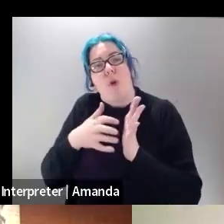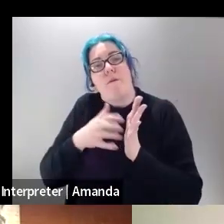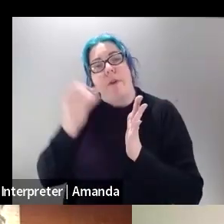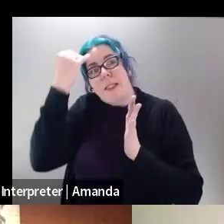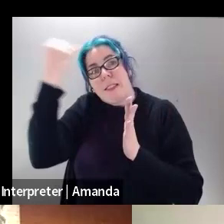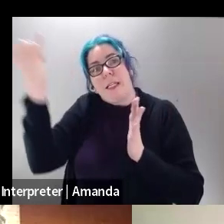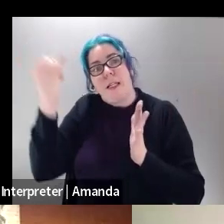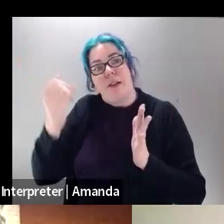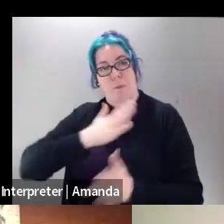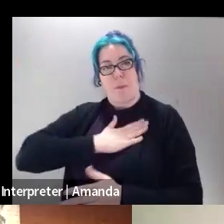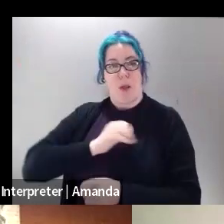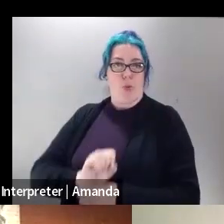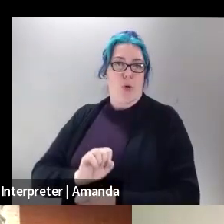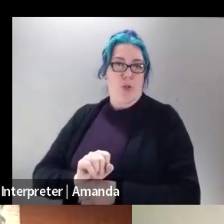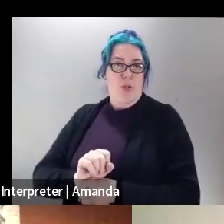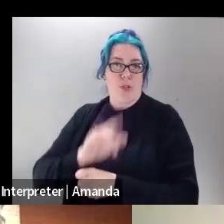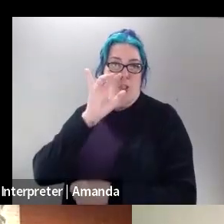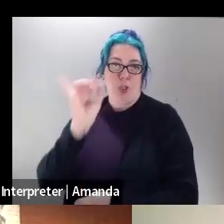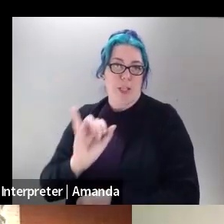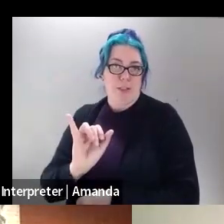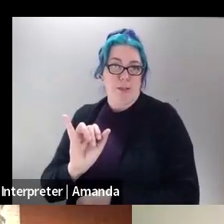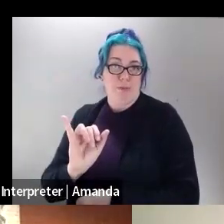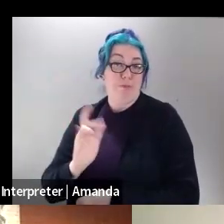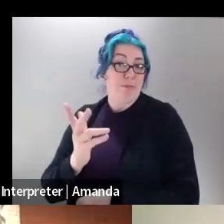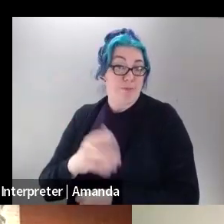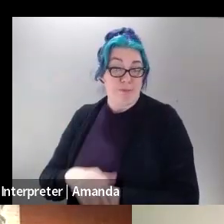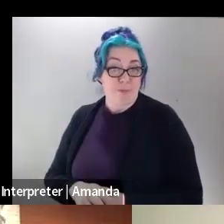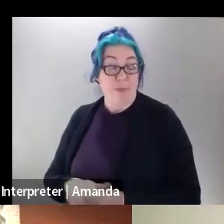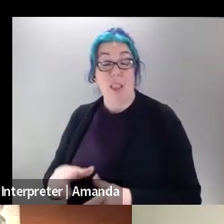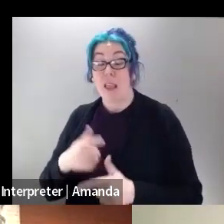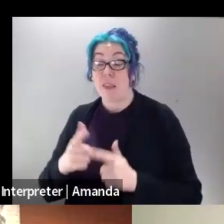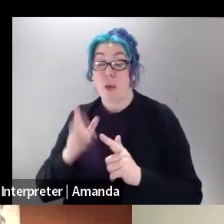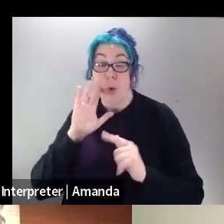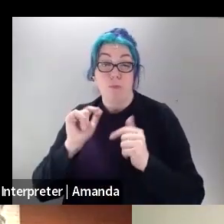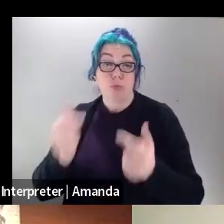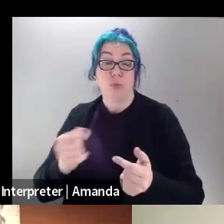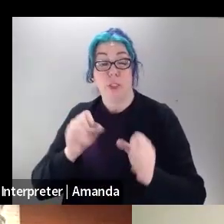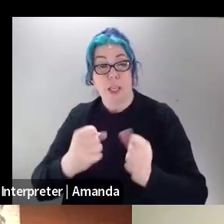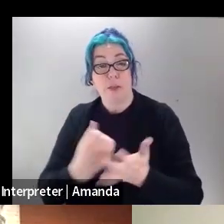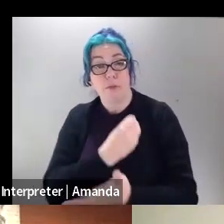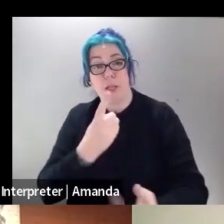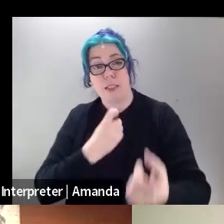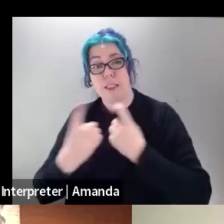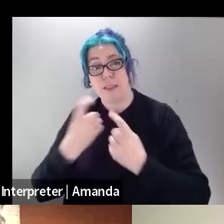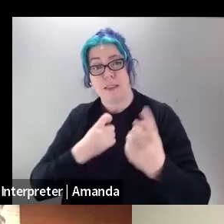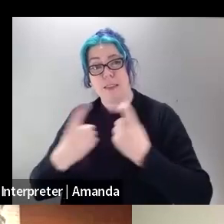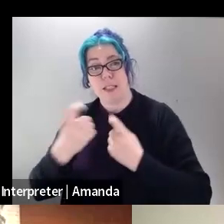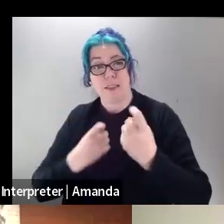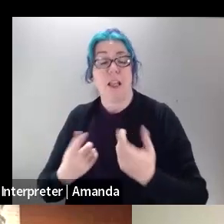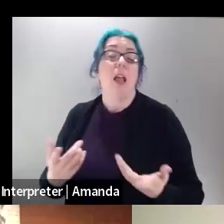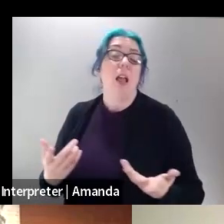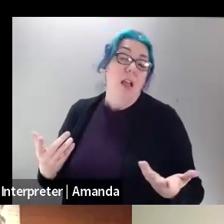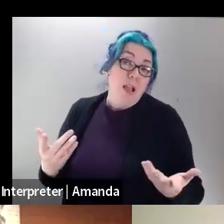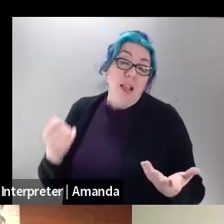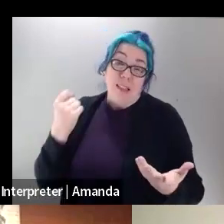of how I work, and then field their questions. But we'll always, like, I'm not promising any answers at